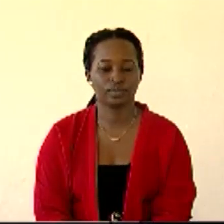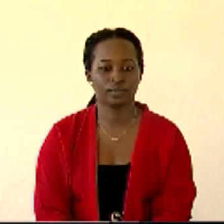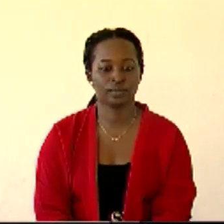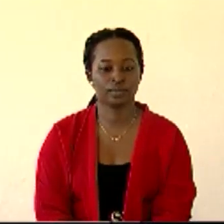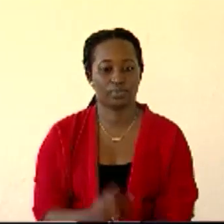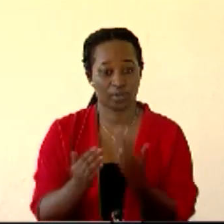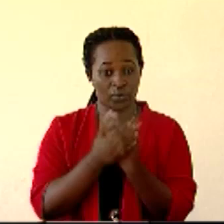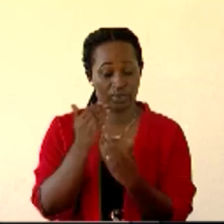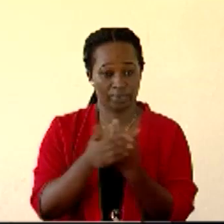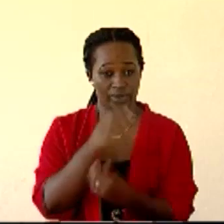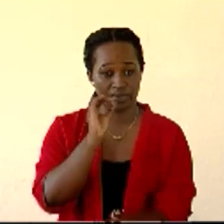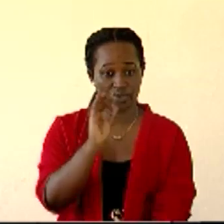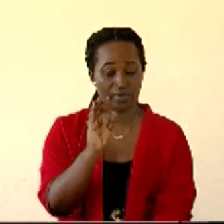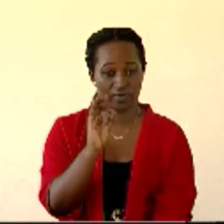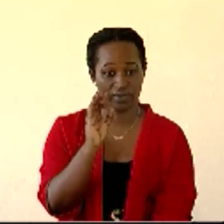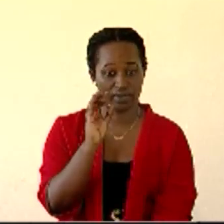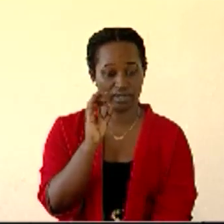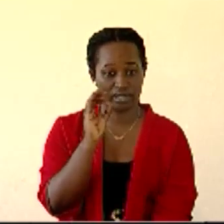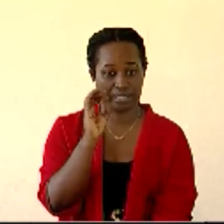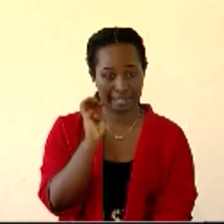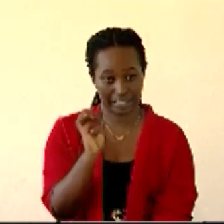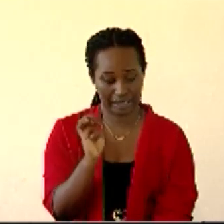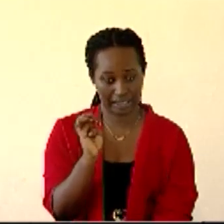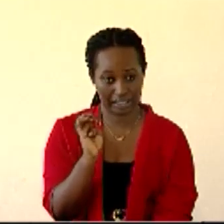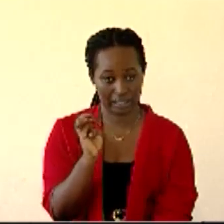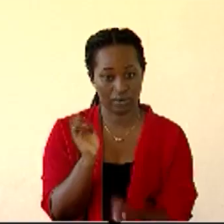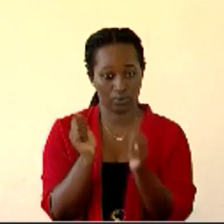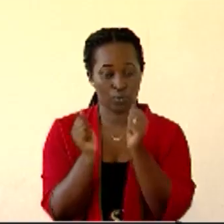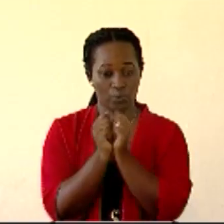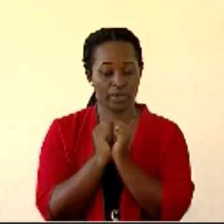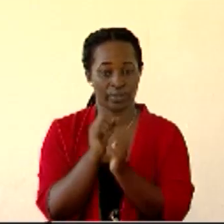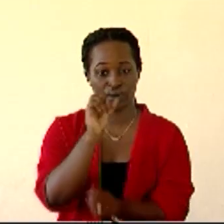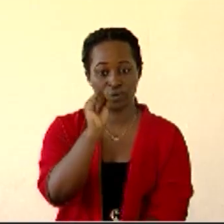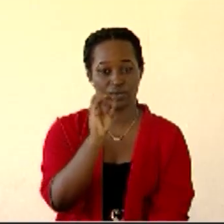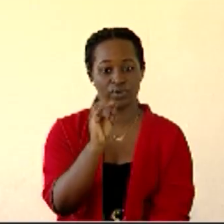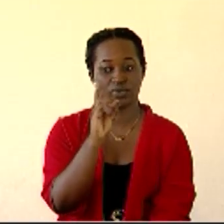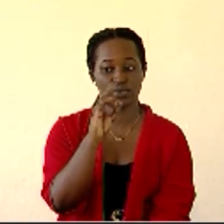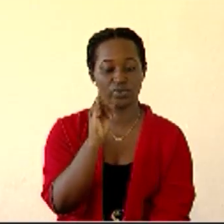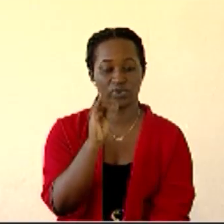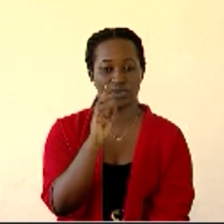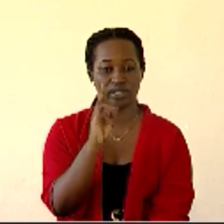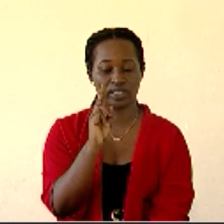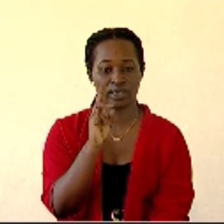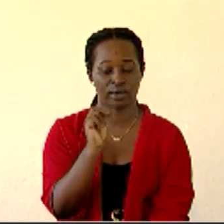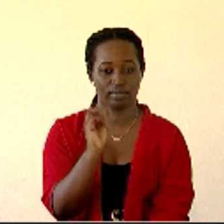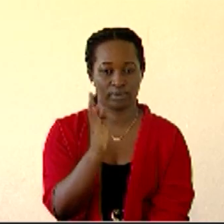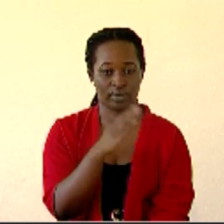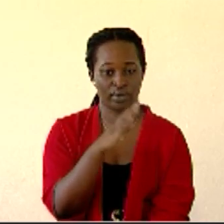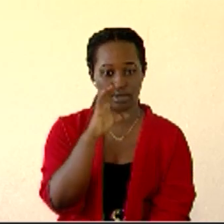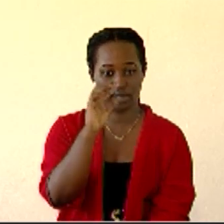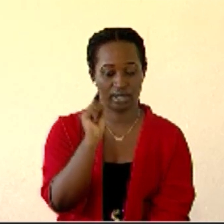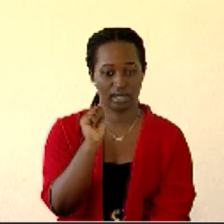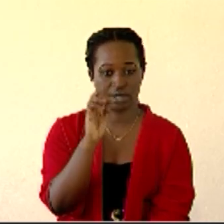Treatment of E, that is treatment of this E with sodium carbonate, resulted into